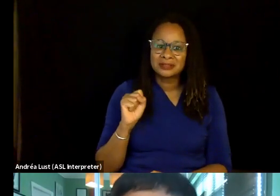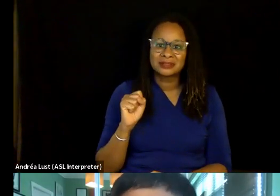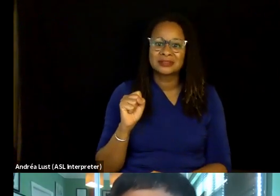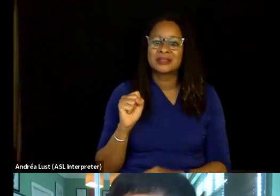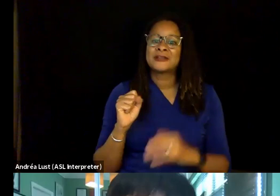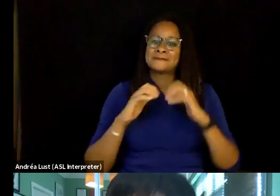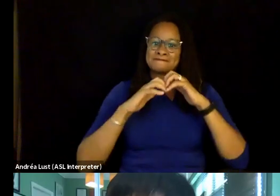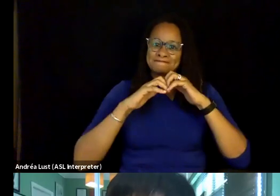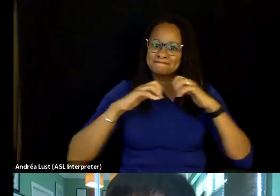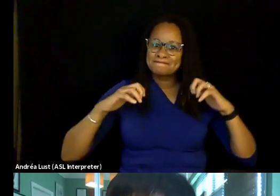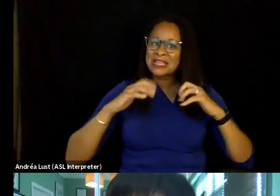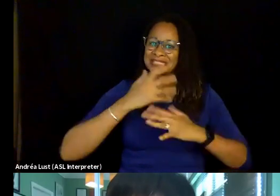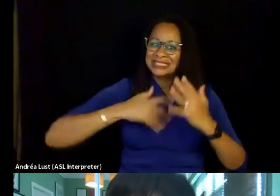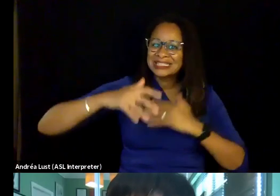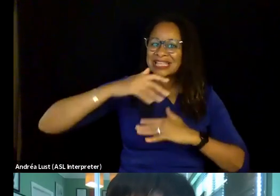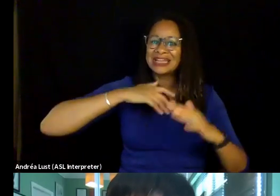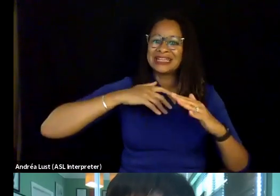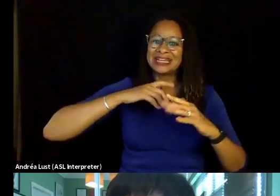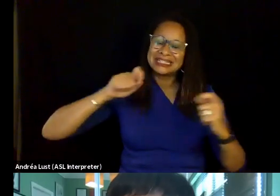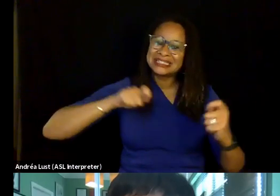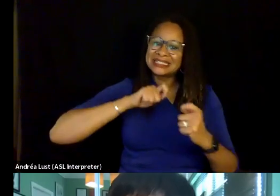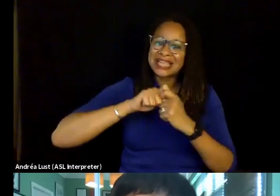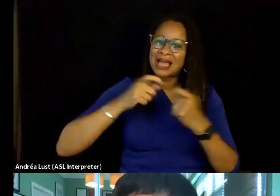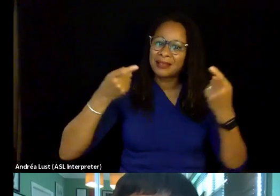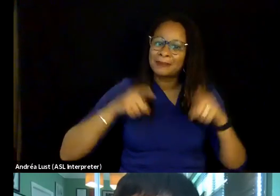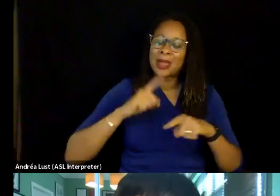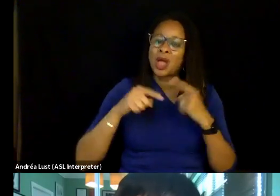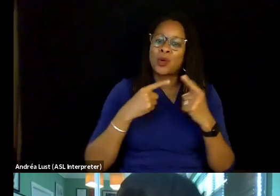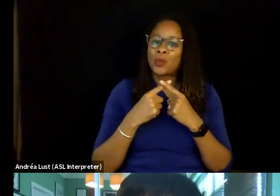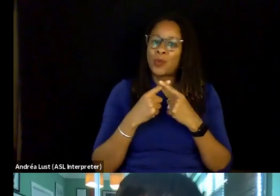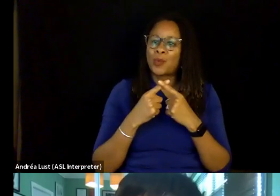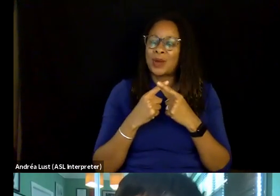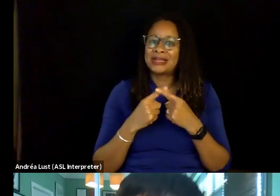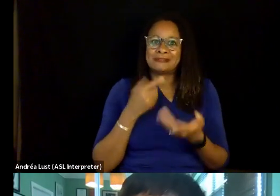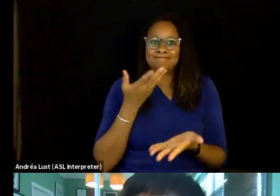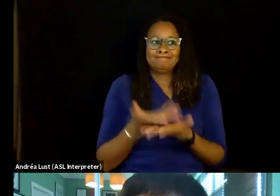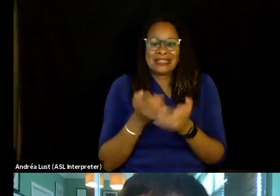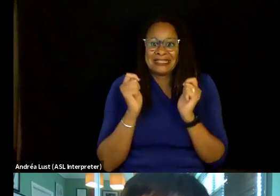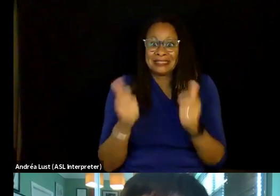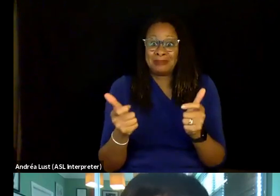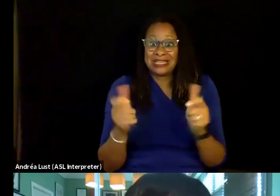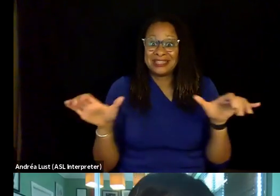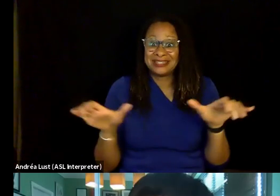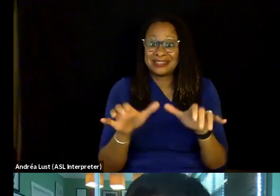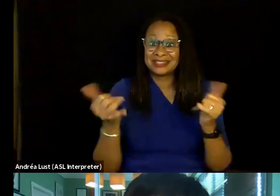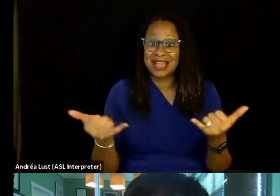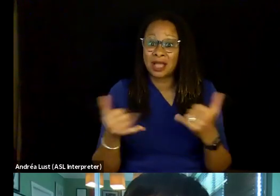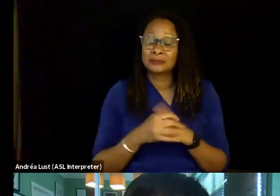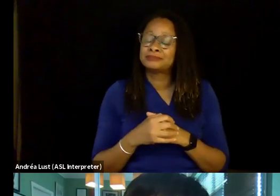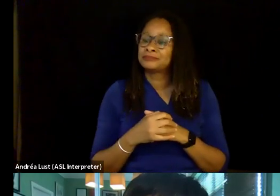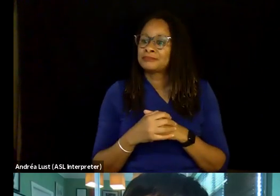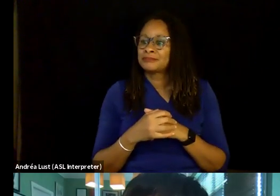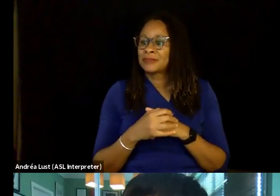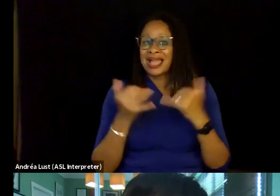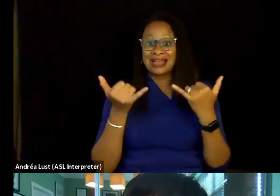tearing apart society is exactly what happens when it comes at the velocity that it does. So I now, you know, I